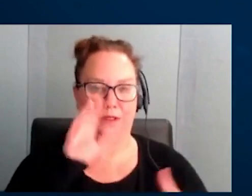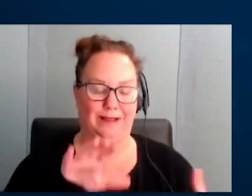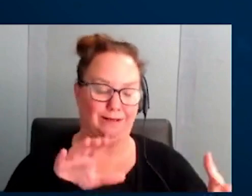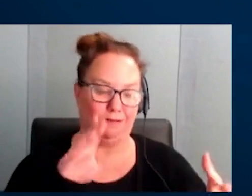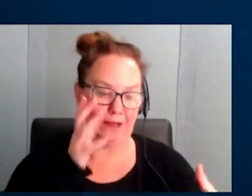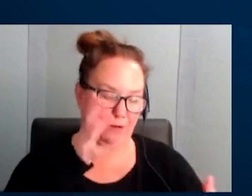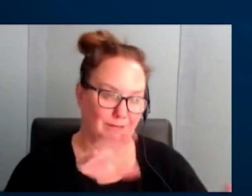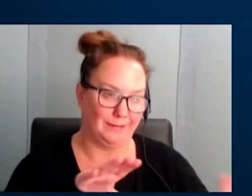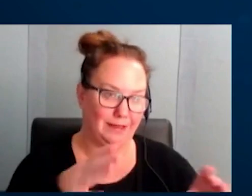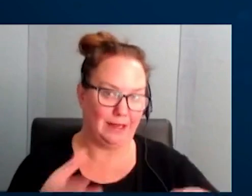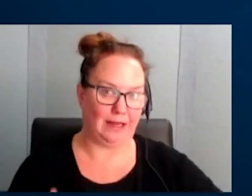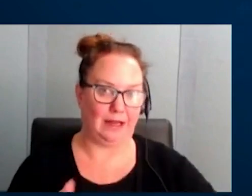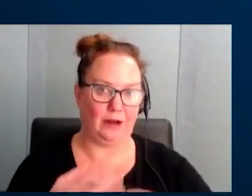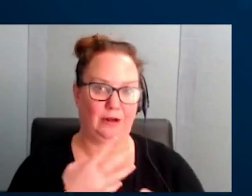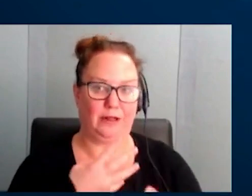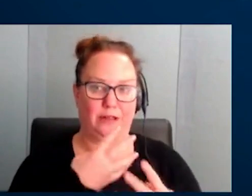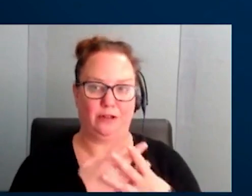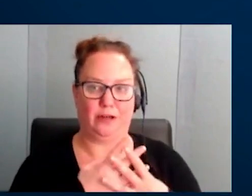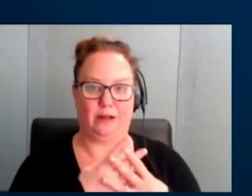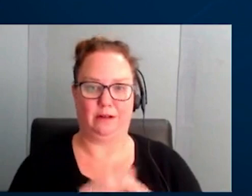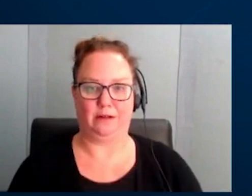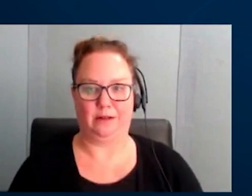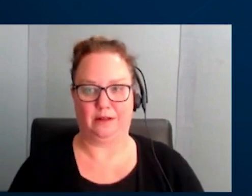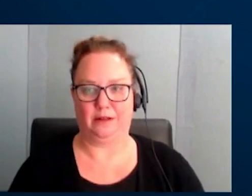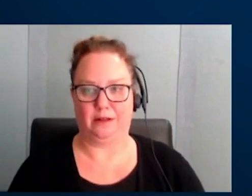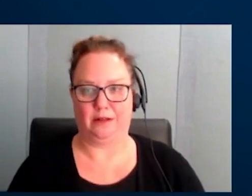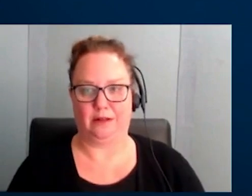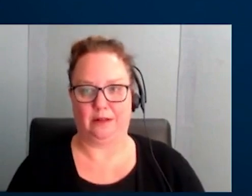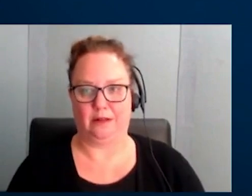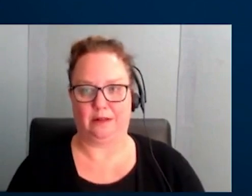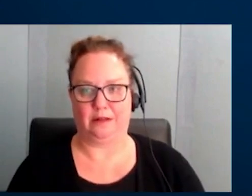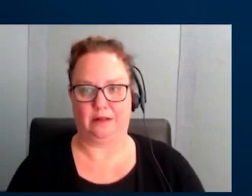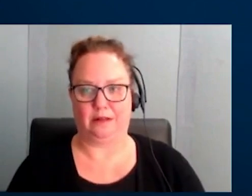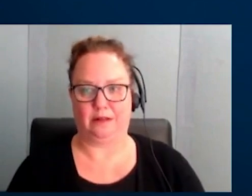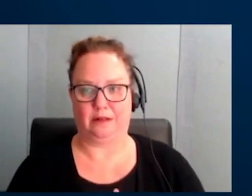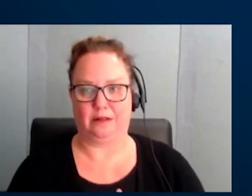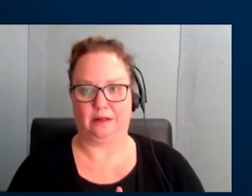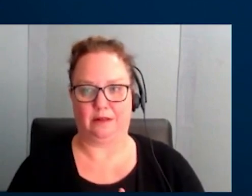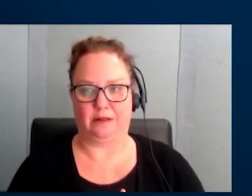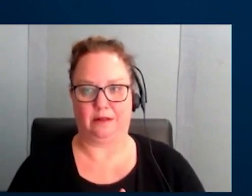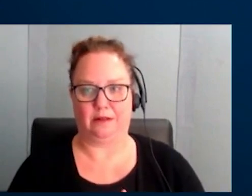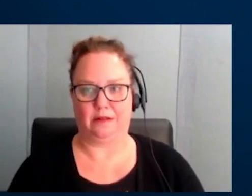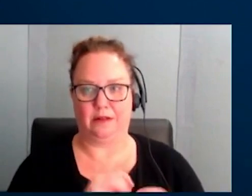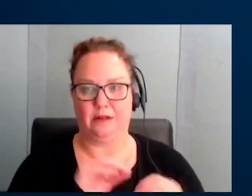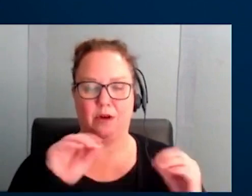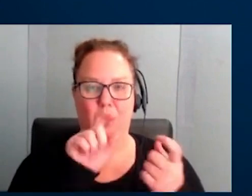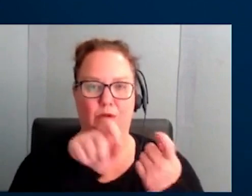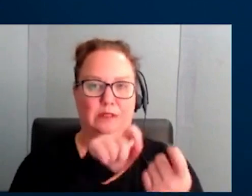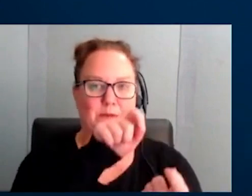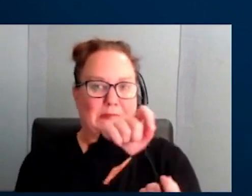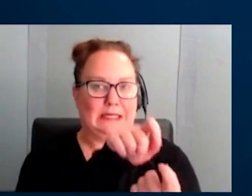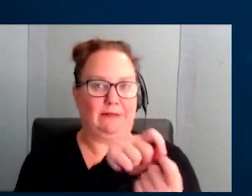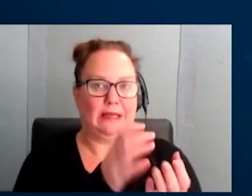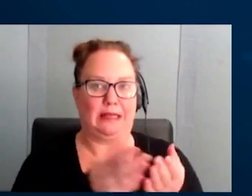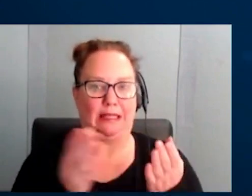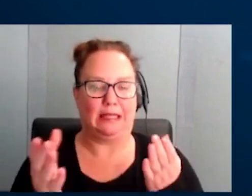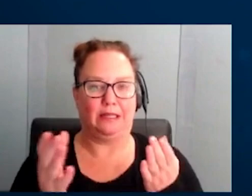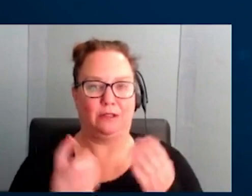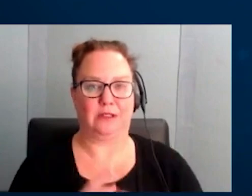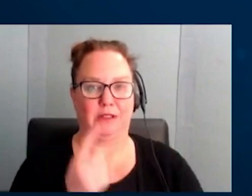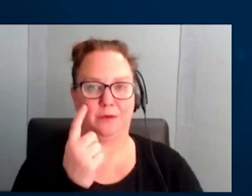or end up in jail or both. So really no specific thing that I could point to, just this